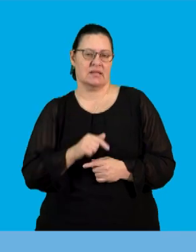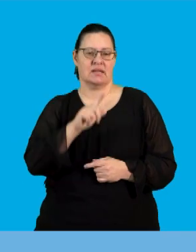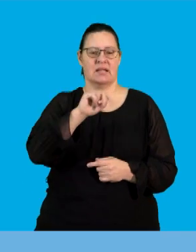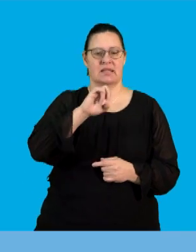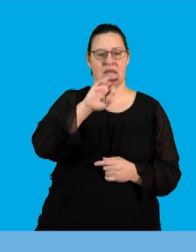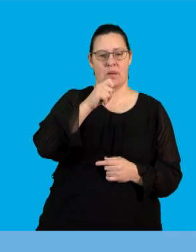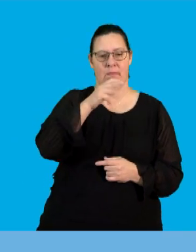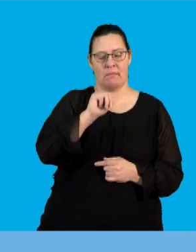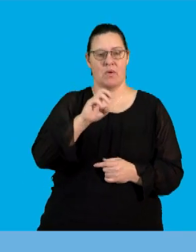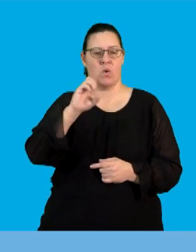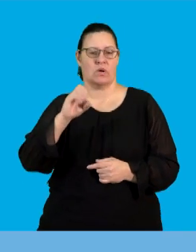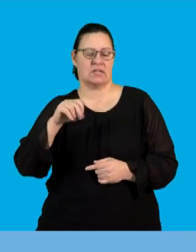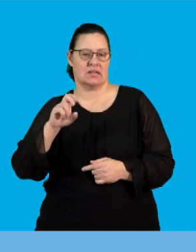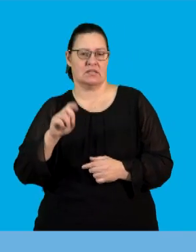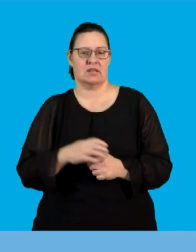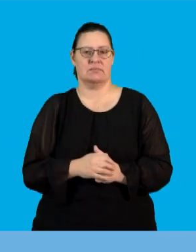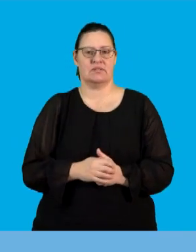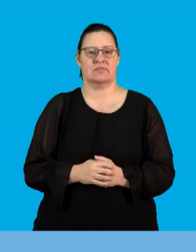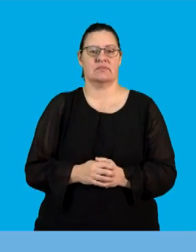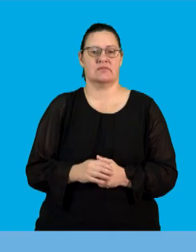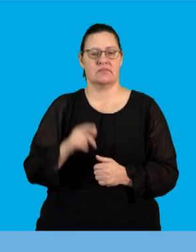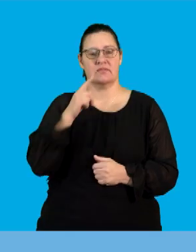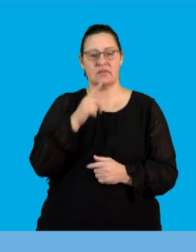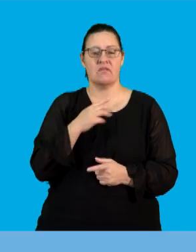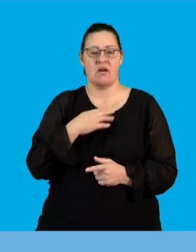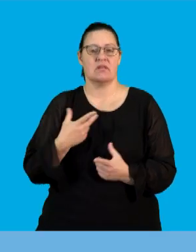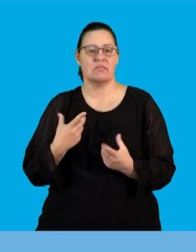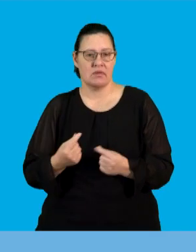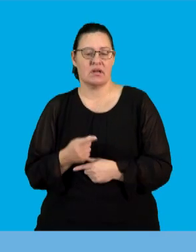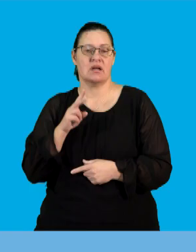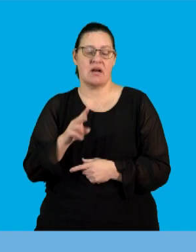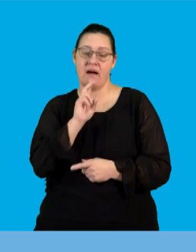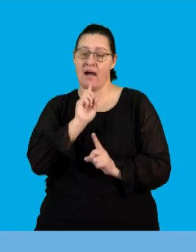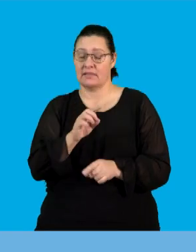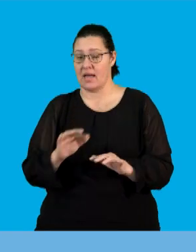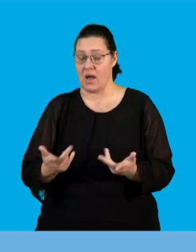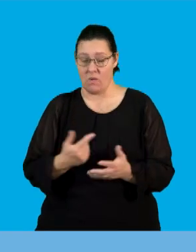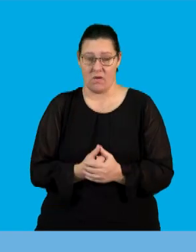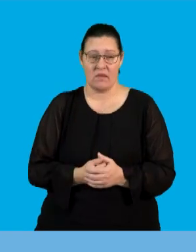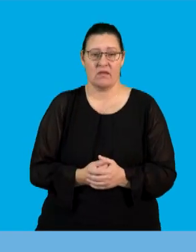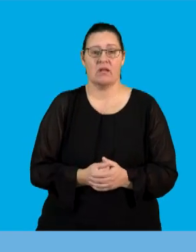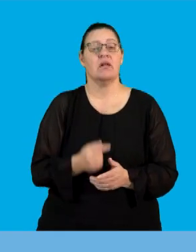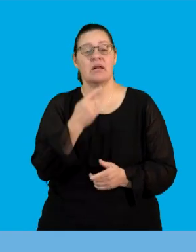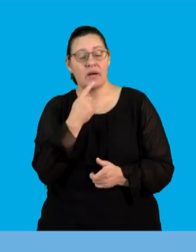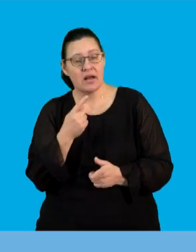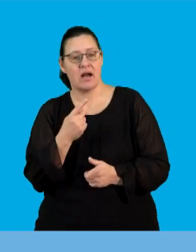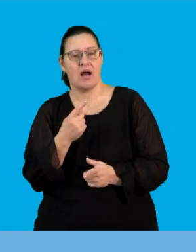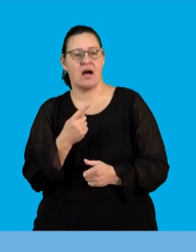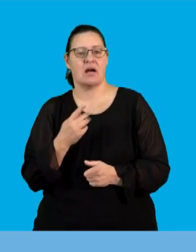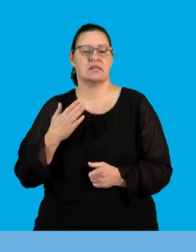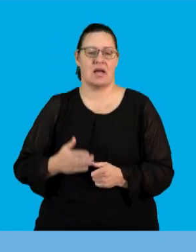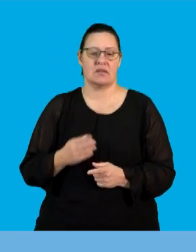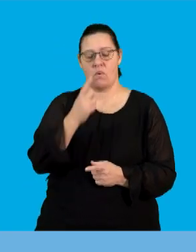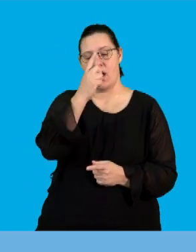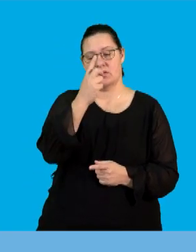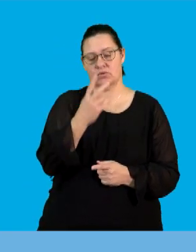which chemical formula for the particular name. So we just, for us to be able to answer this question nicely, we're just going to number on the side,